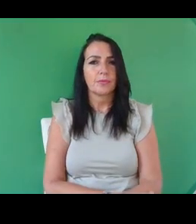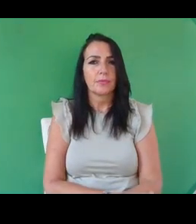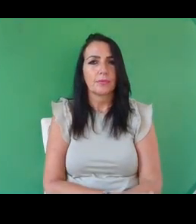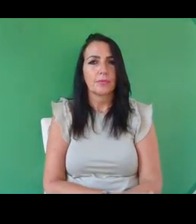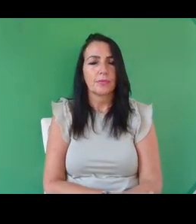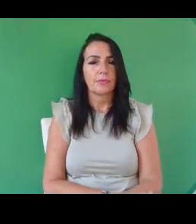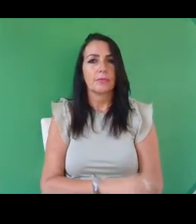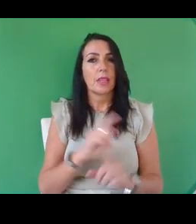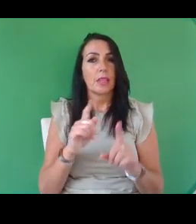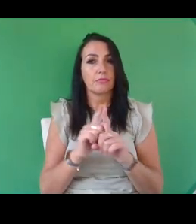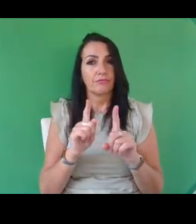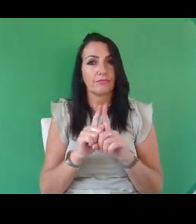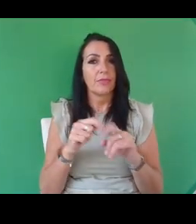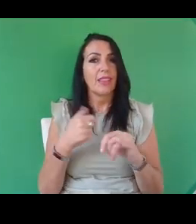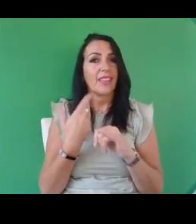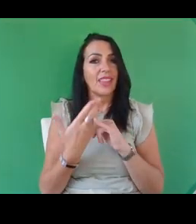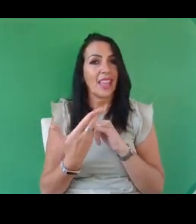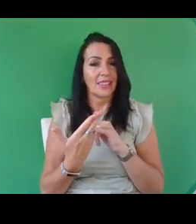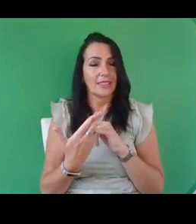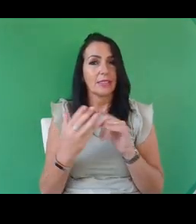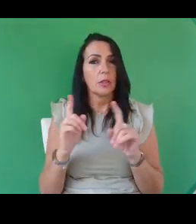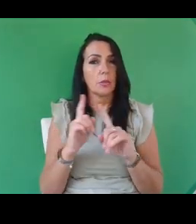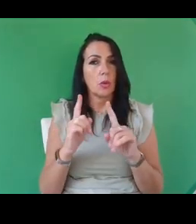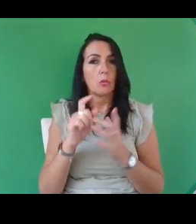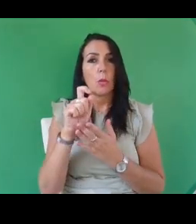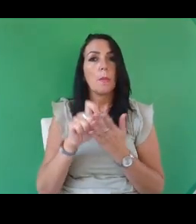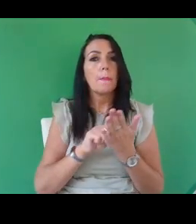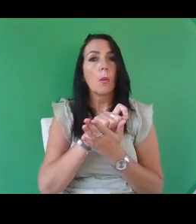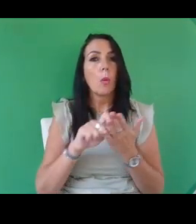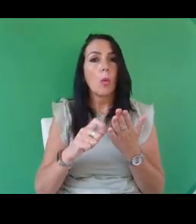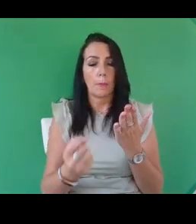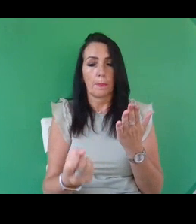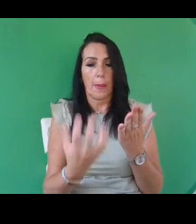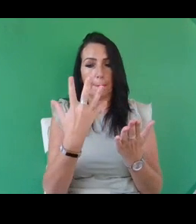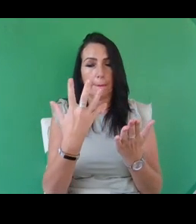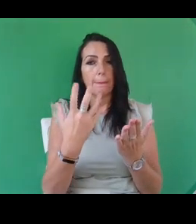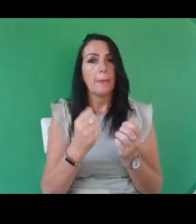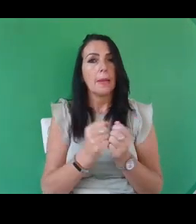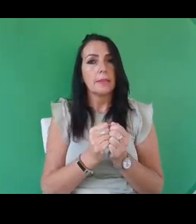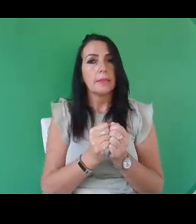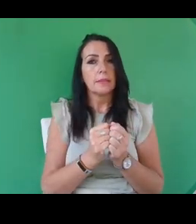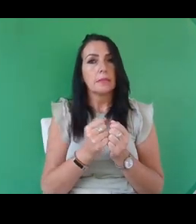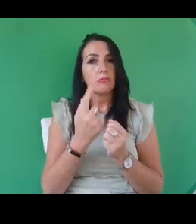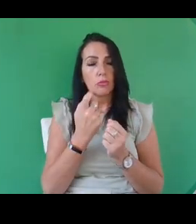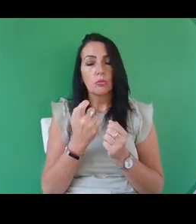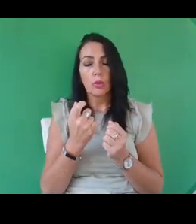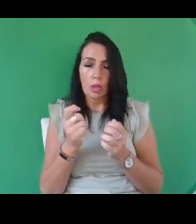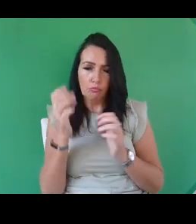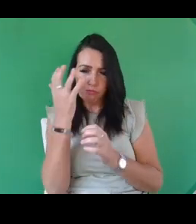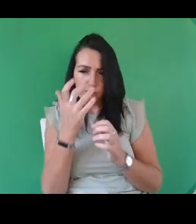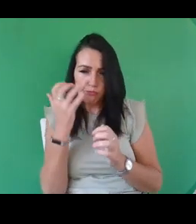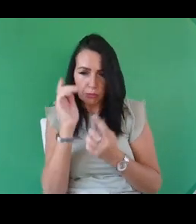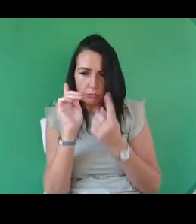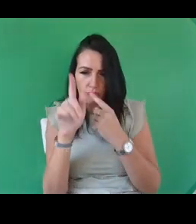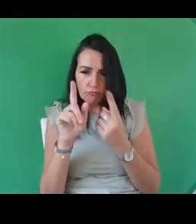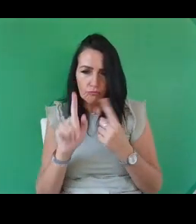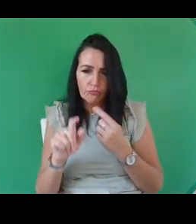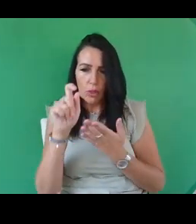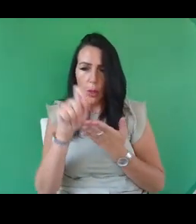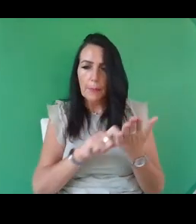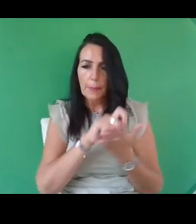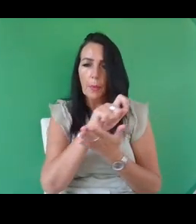session, prior to the Q&A section, there will be some polls put up on the screen and you can take a few minutes to answer those polls. We'll give you a chance to